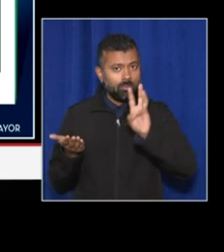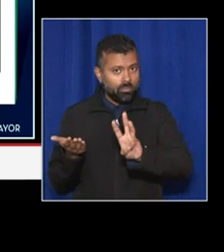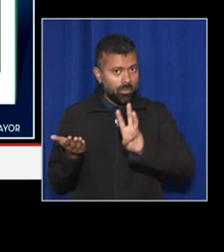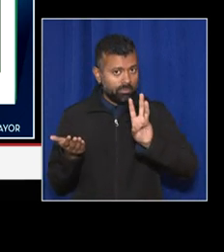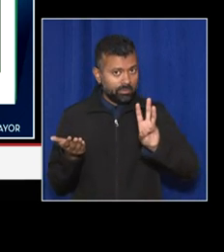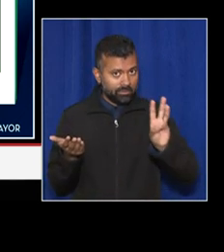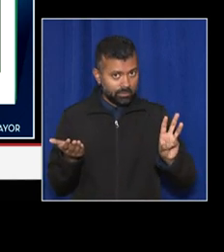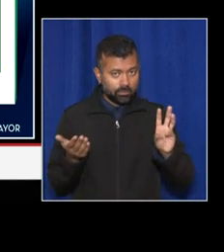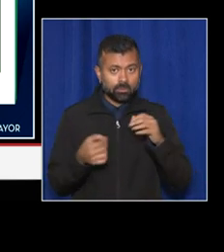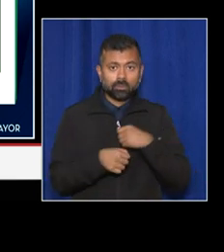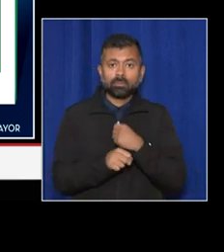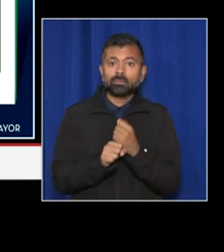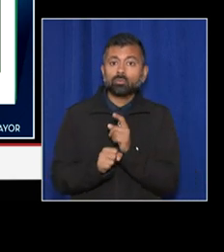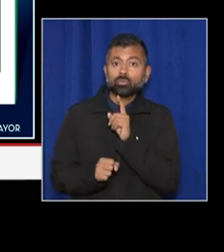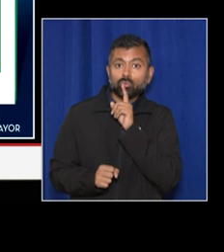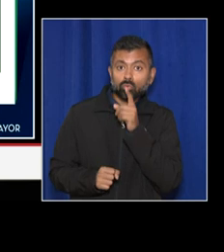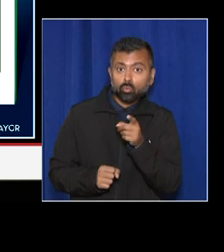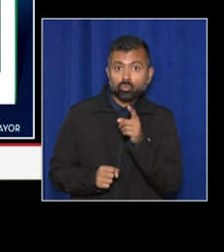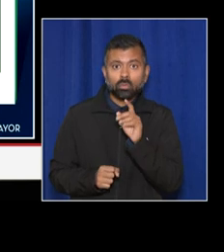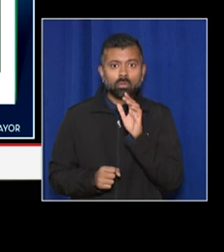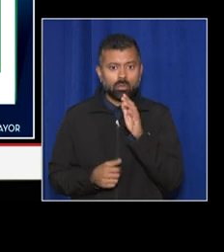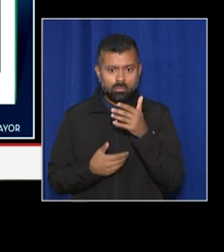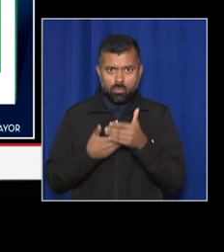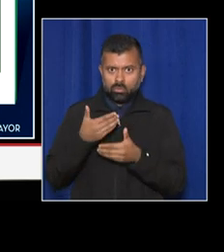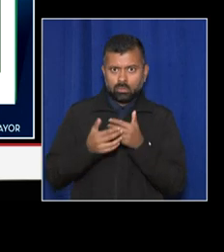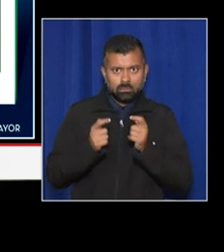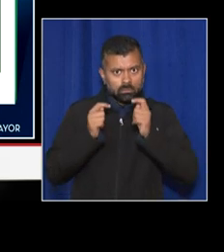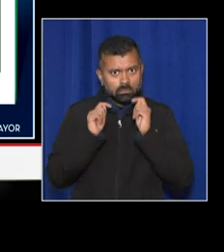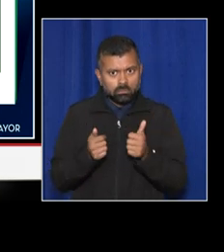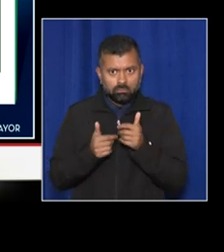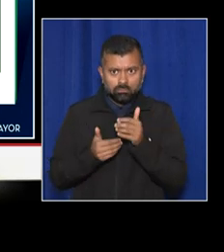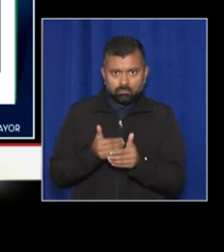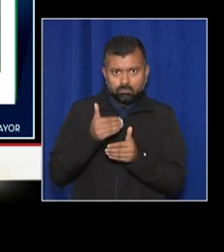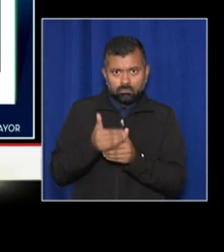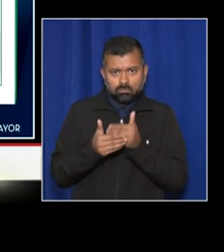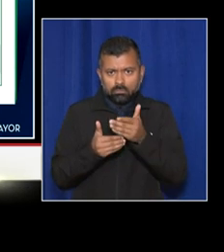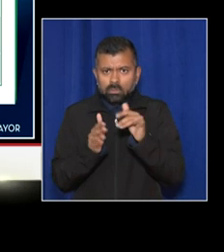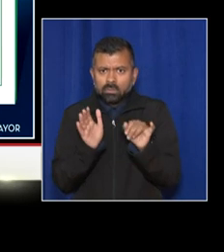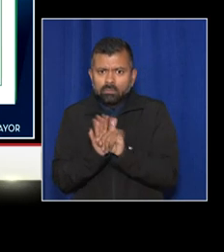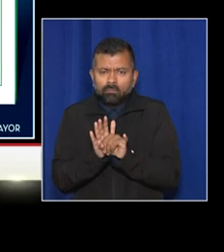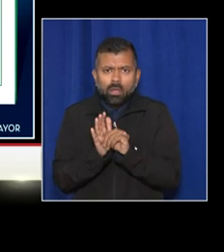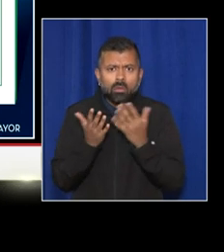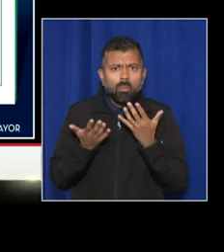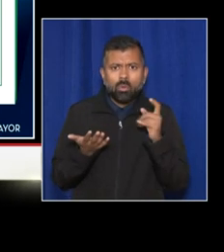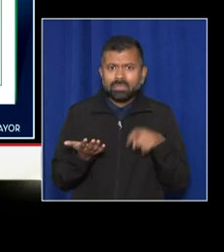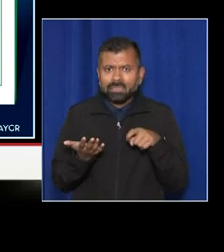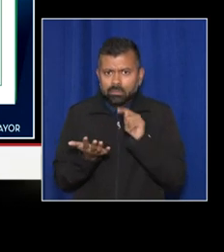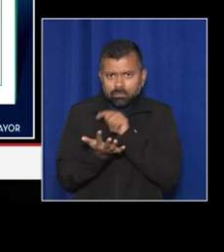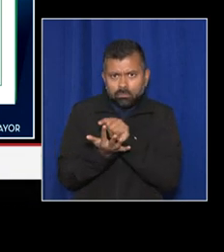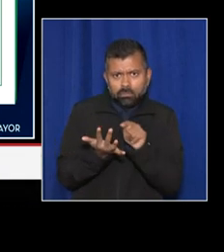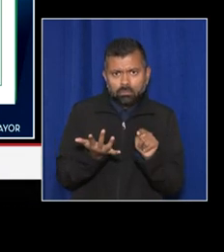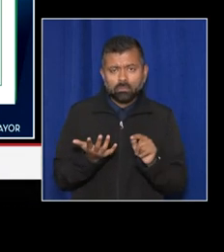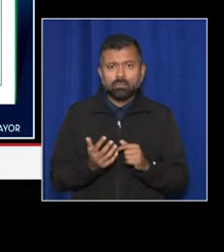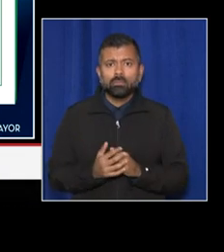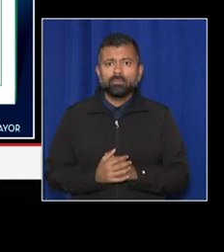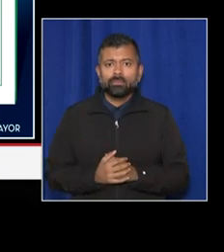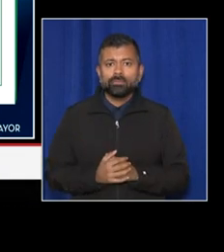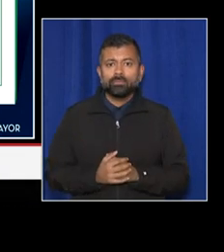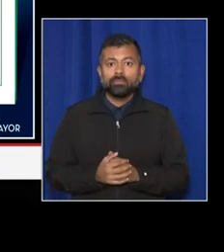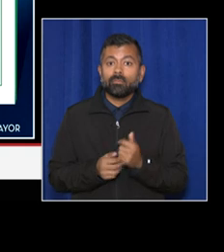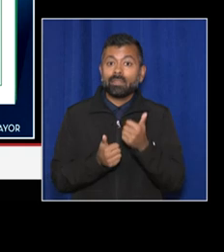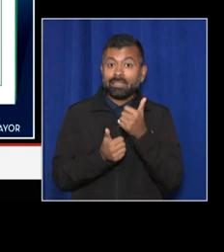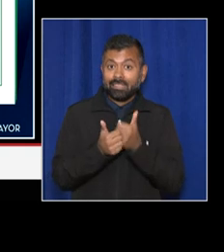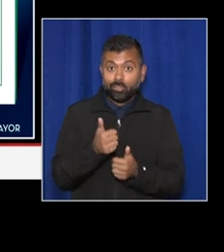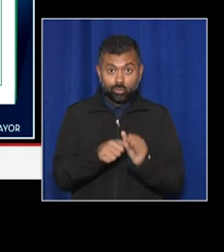expedite the process as it relates to you identifying employment. So on the hub, you'll be able to review all of the positions and the employers